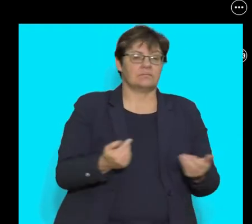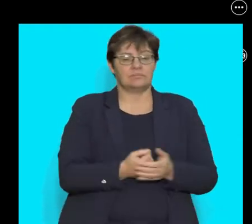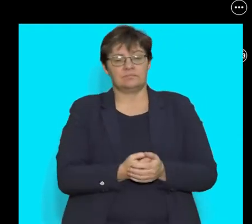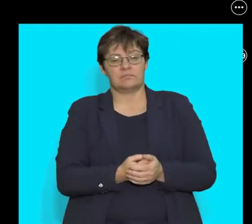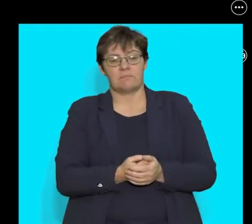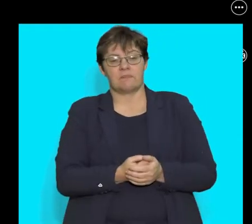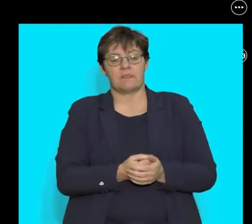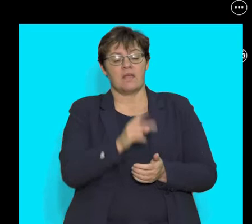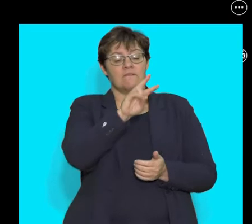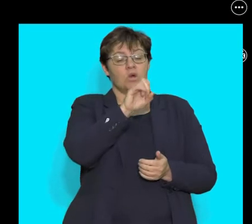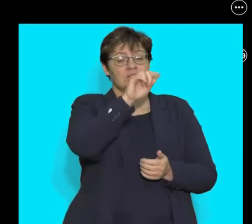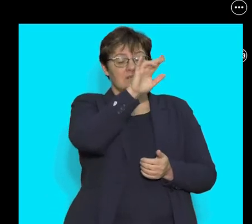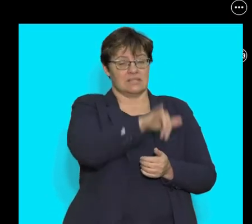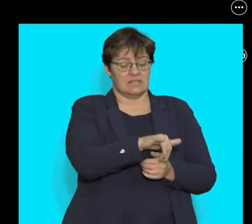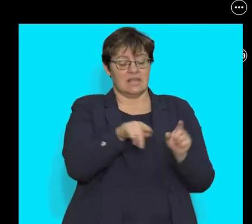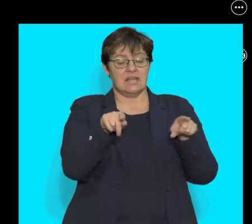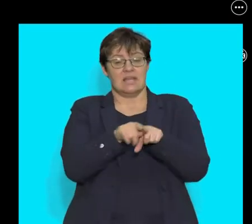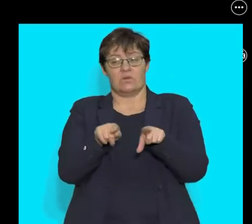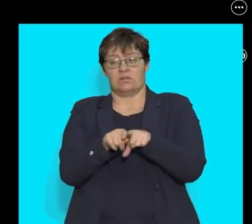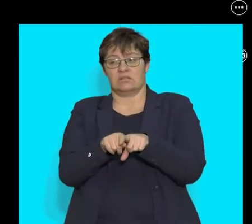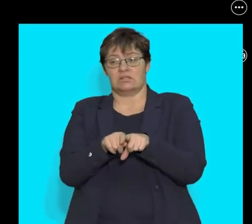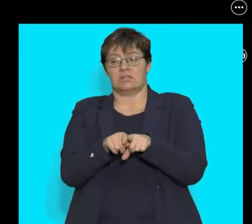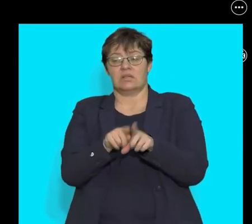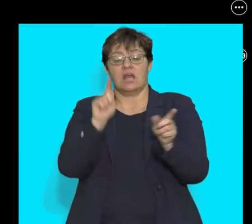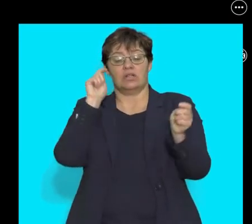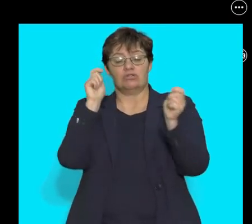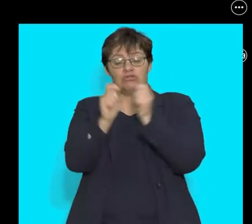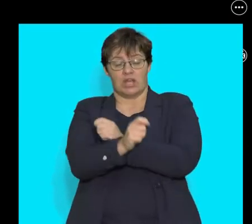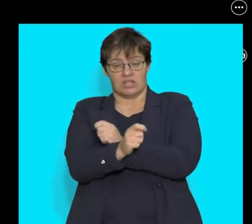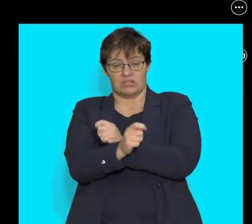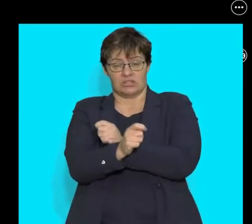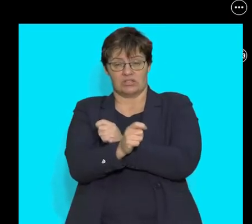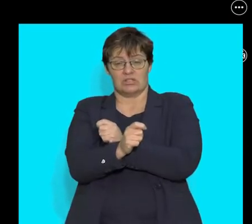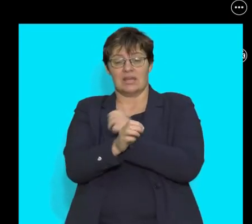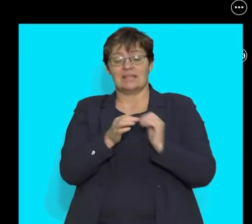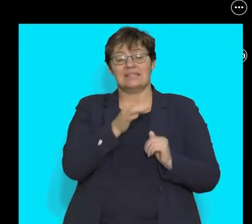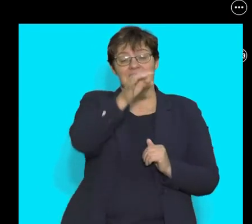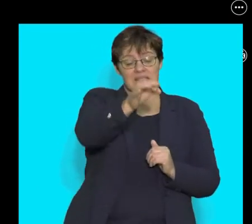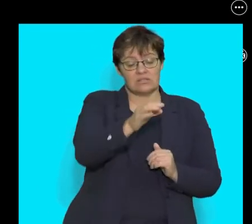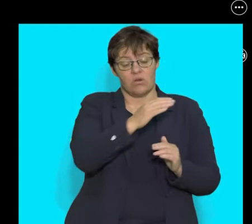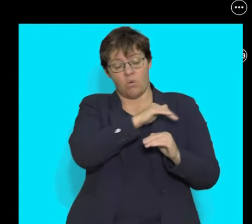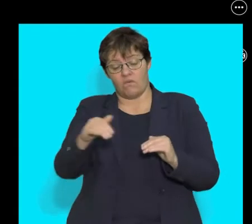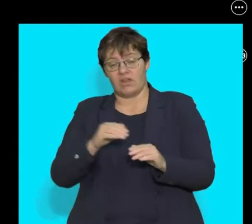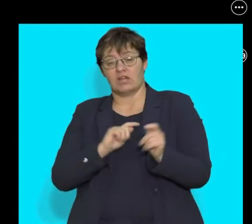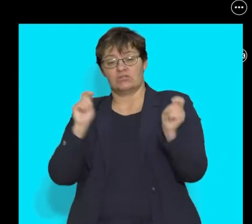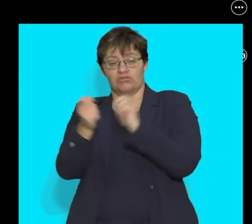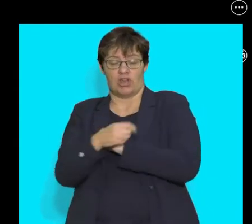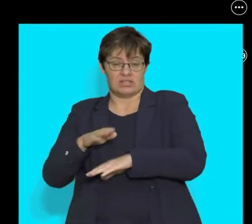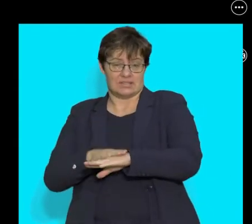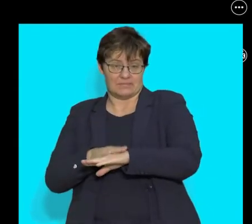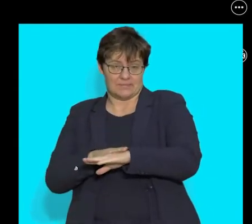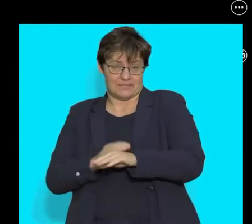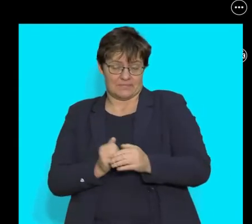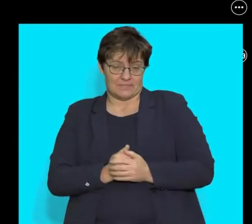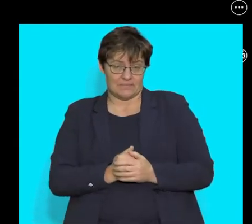like this, that velocity is equal to the change in distance over the change in time. And so